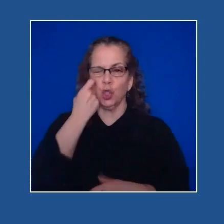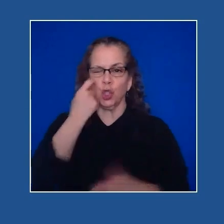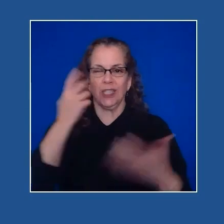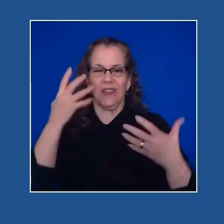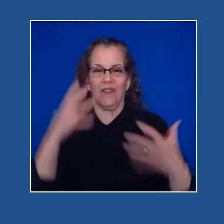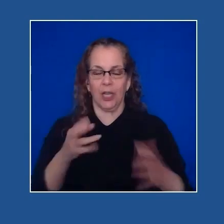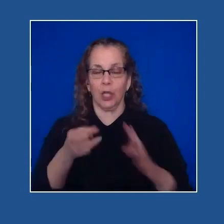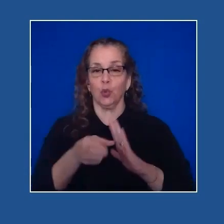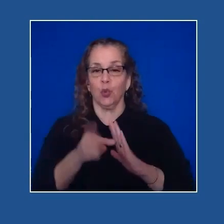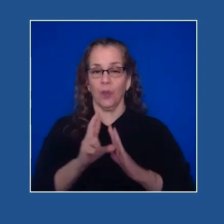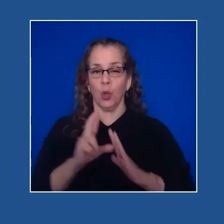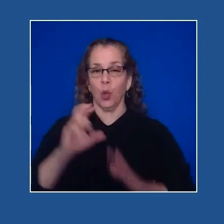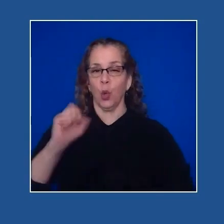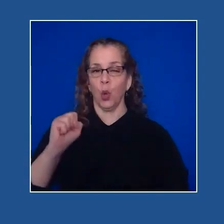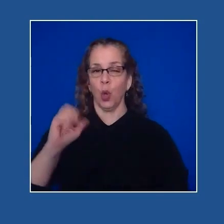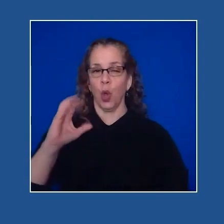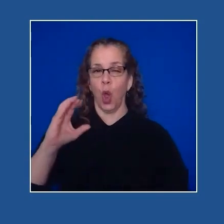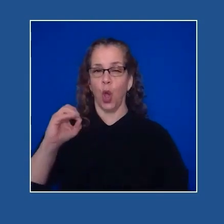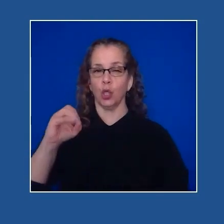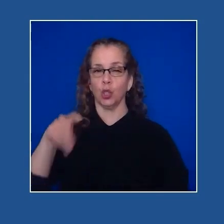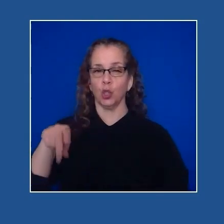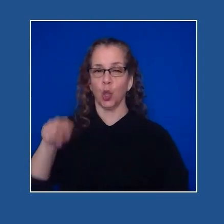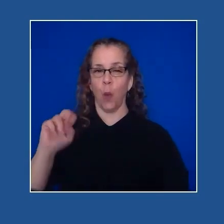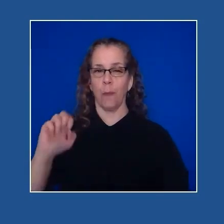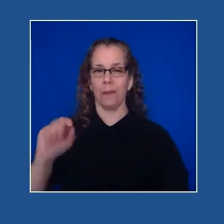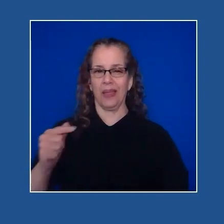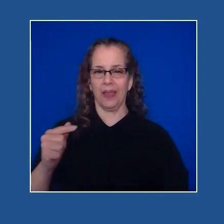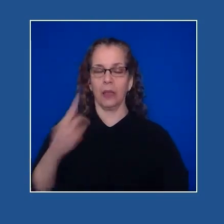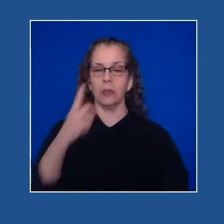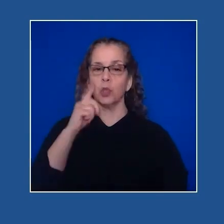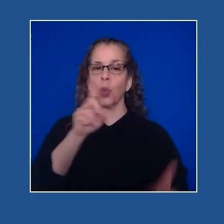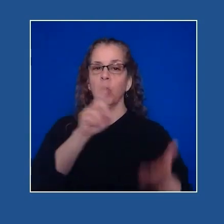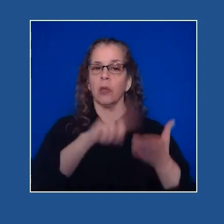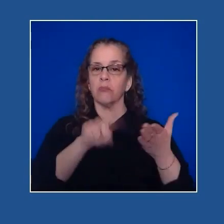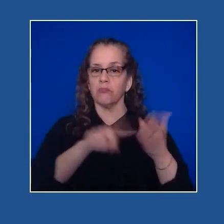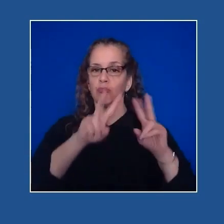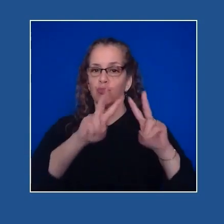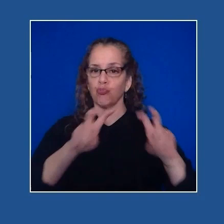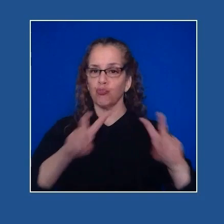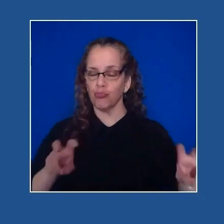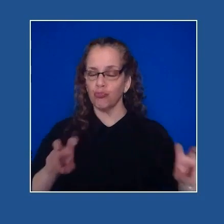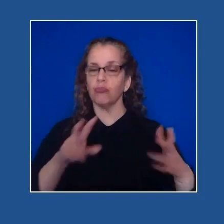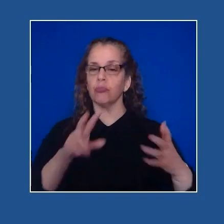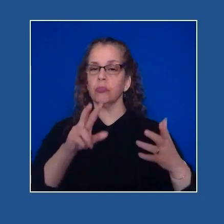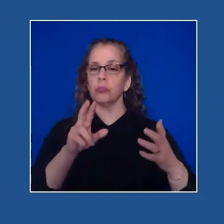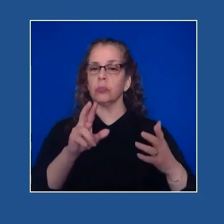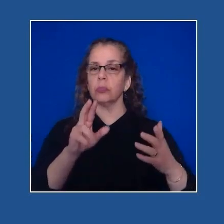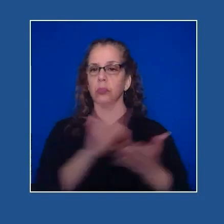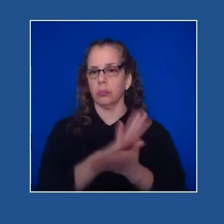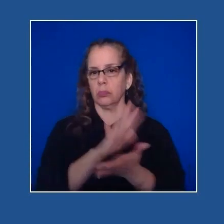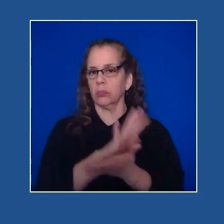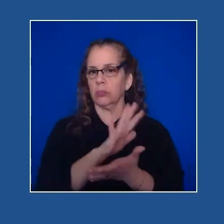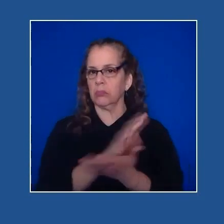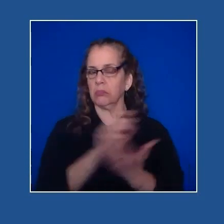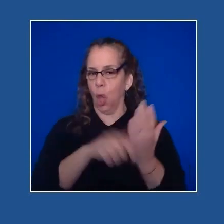this question. So we examined the literature and we also consulted about 10